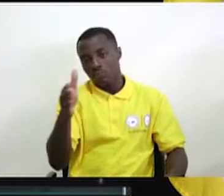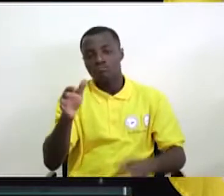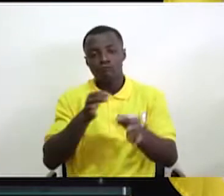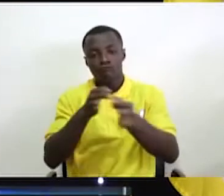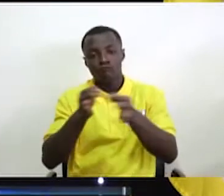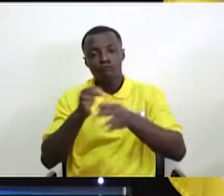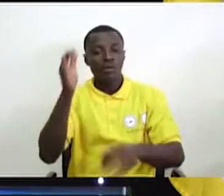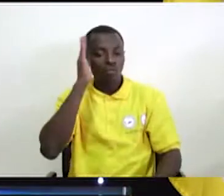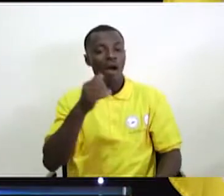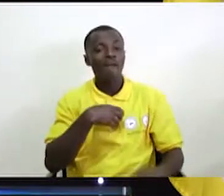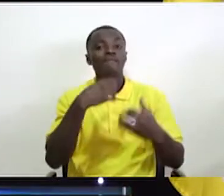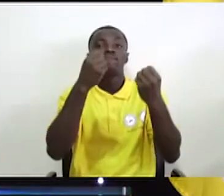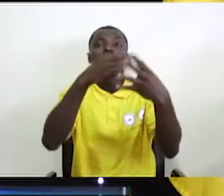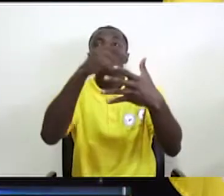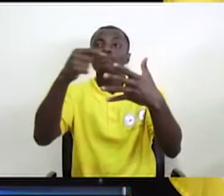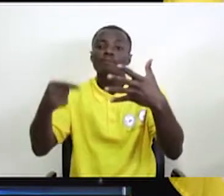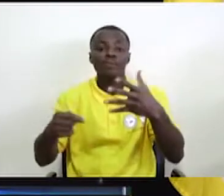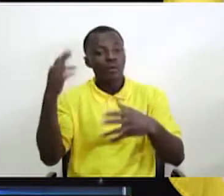have.